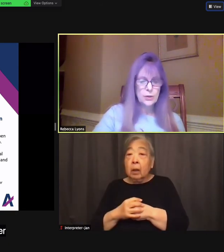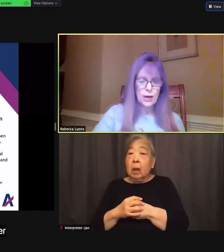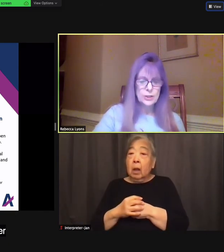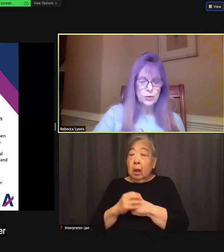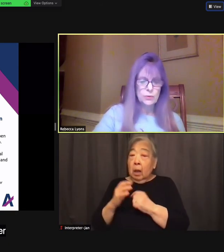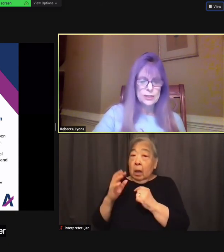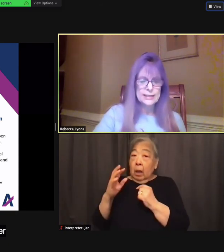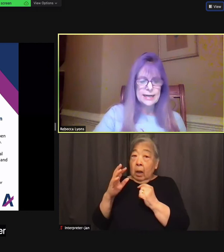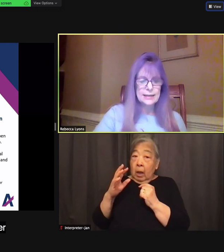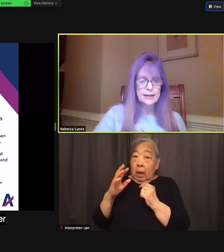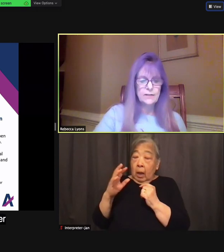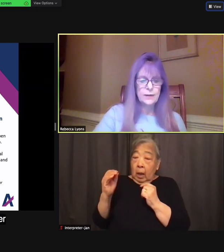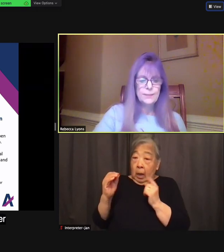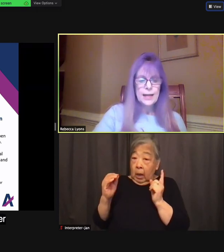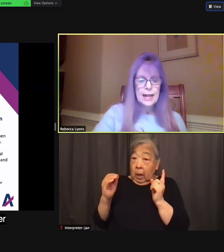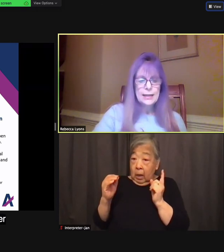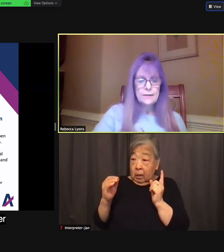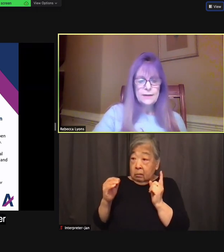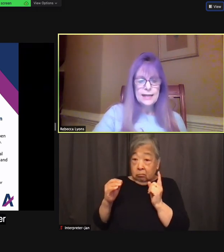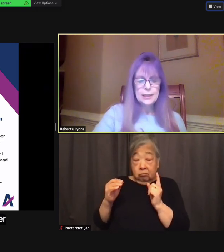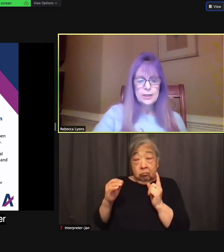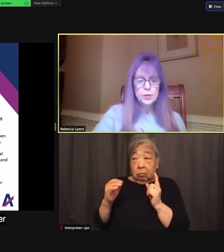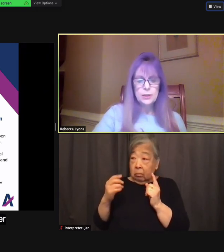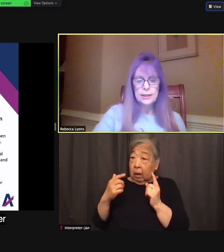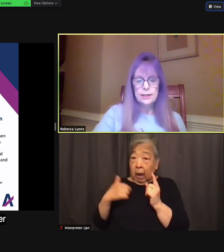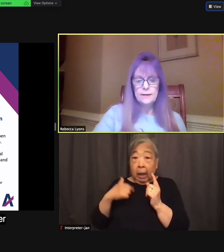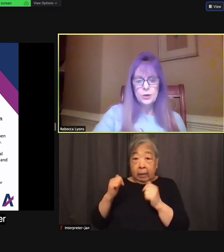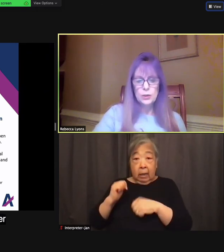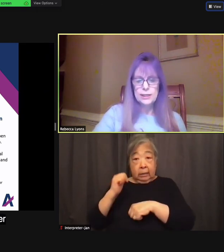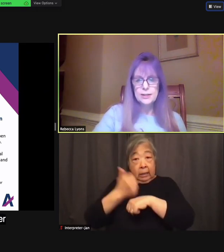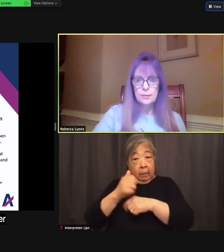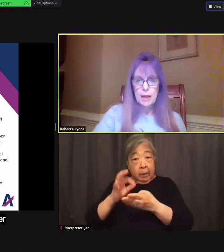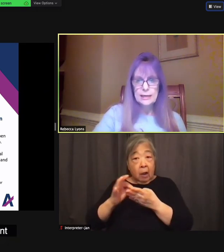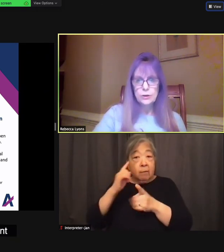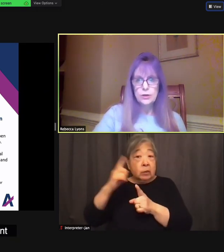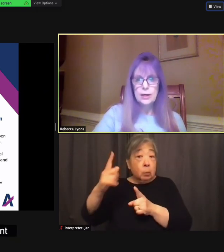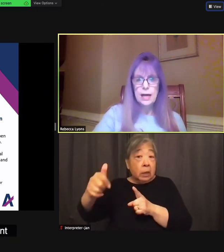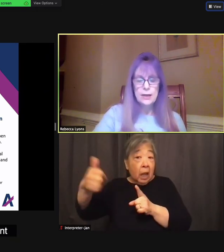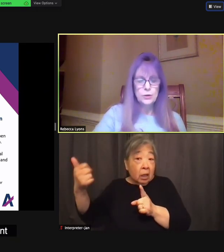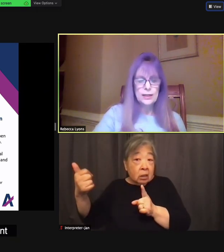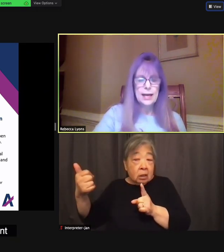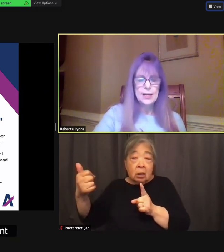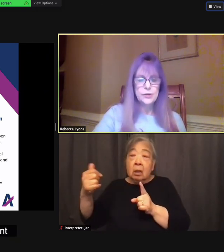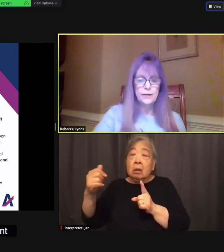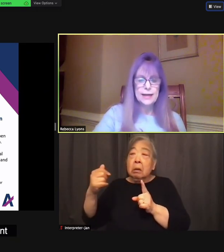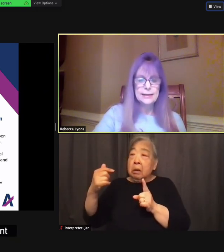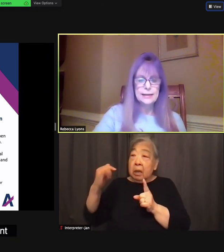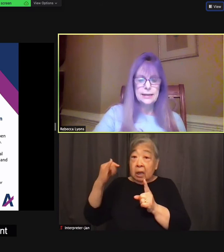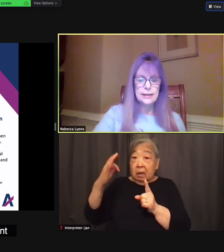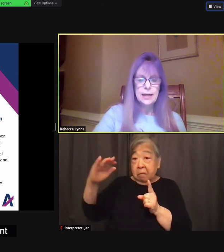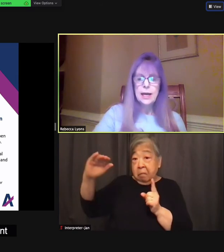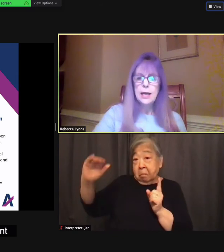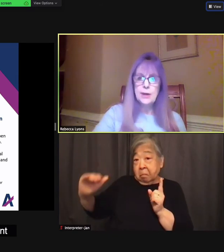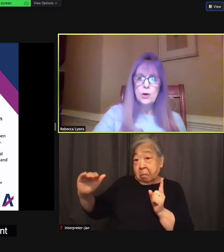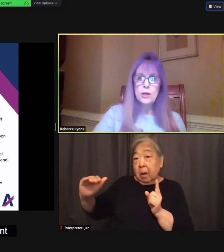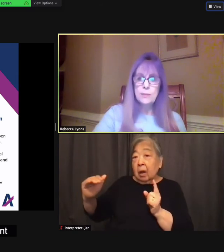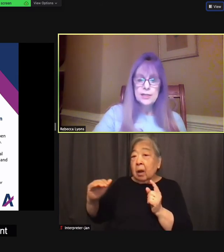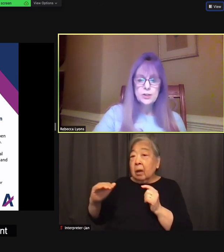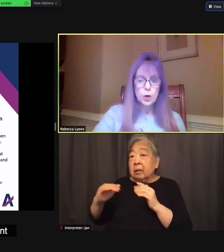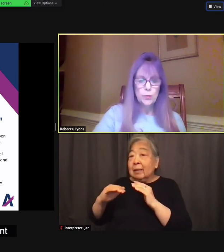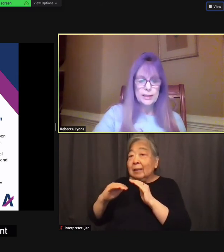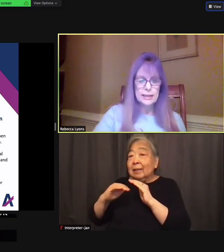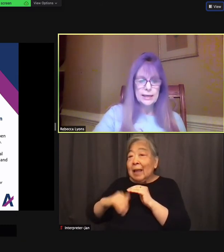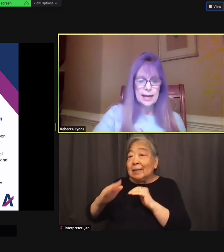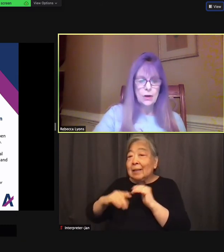the authorized representative. And if the eligible individual is a minor under the age of 18, a parent